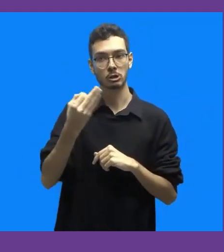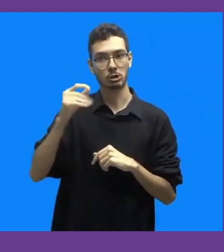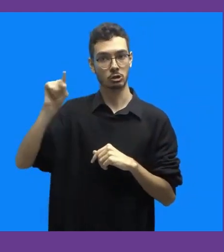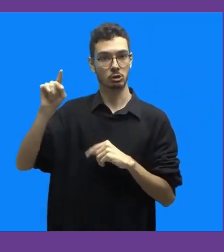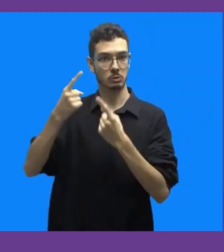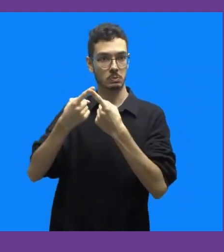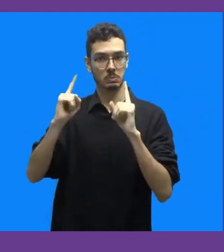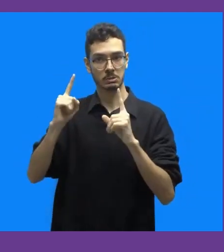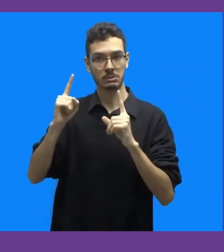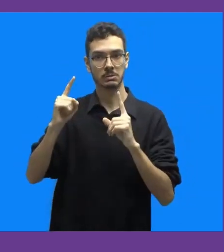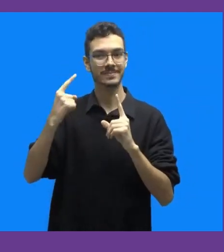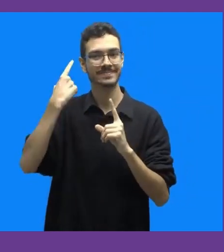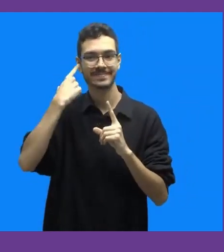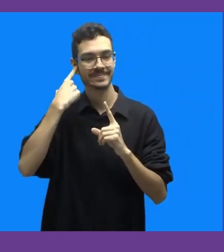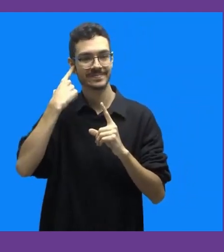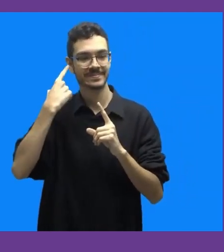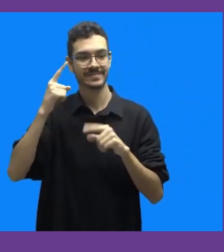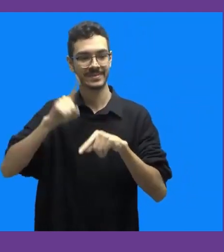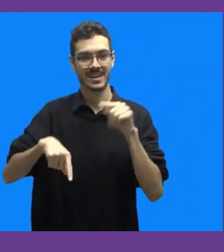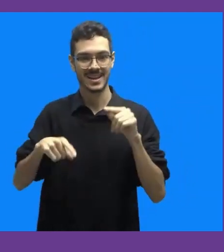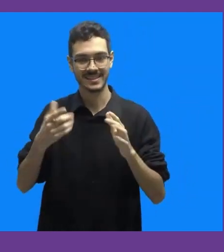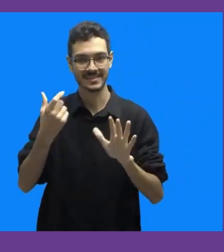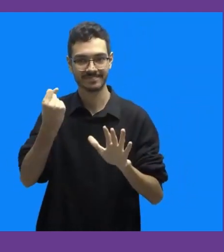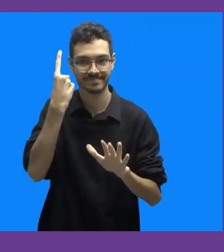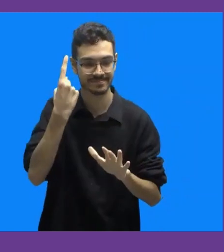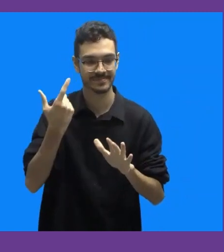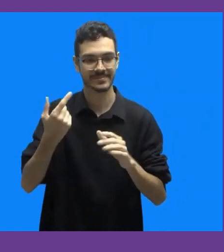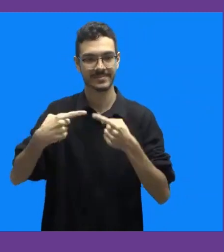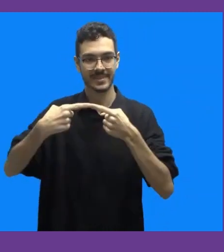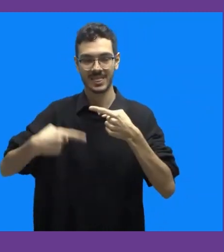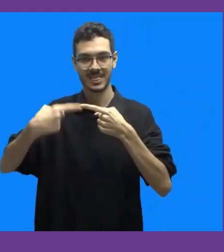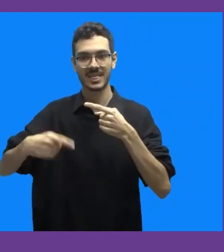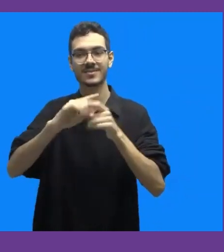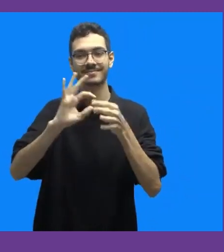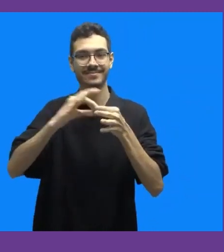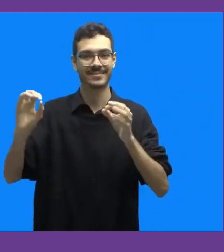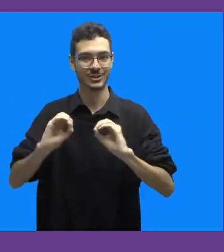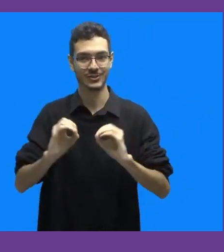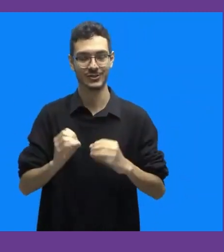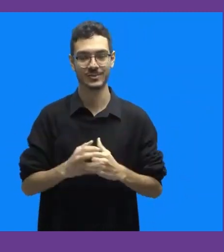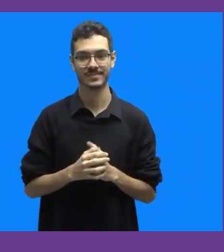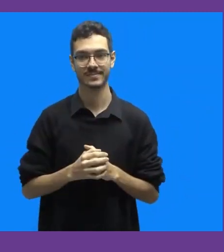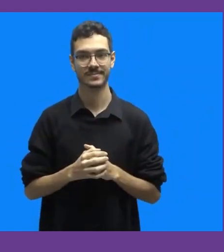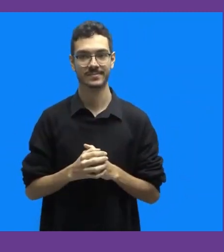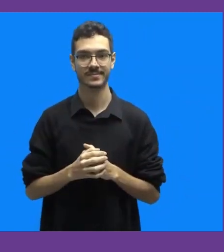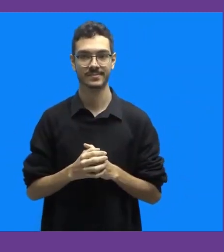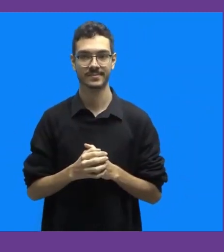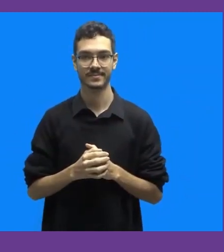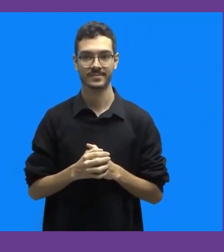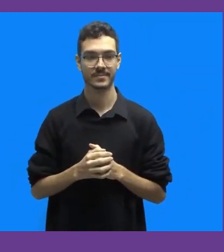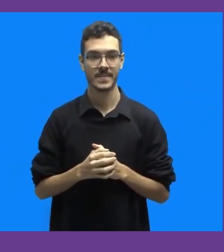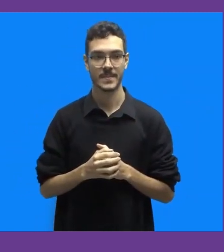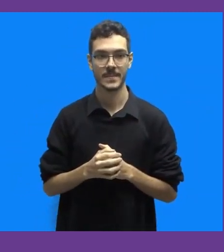makes a real difference to us on the ground and to those students. Yeah, I completely agree, and actually that